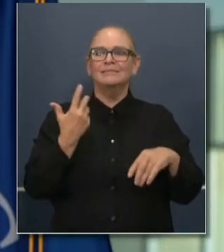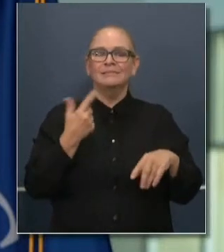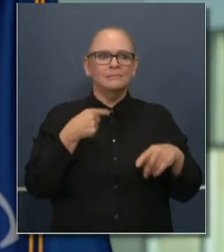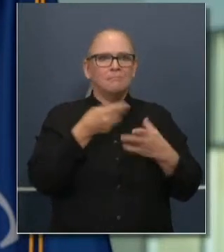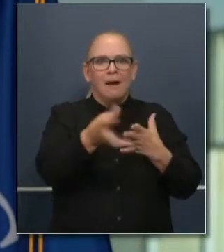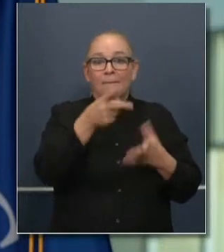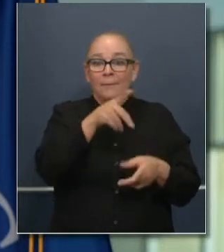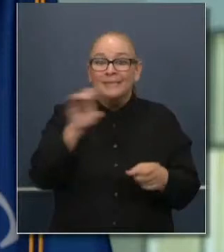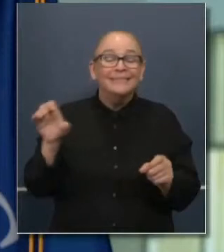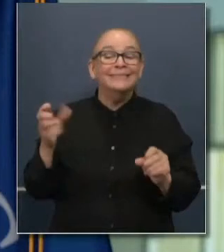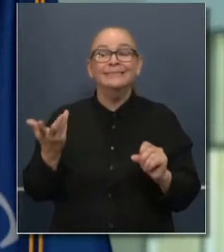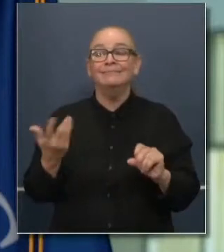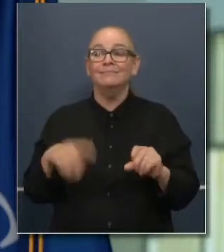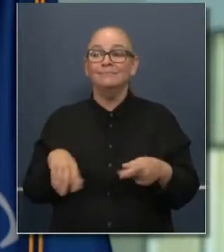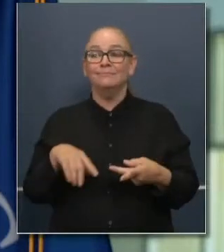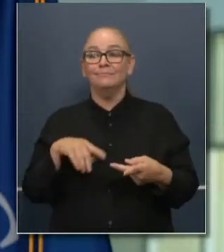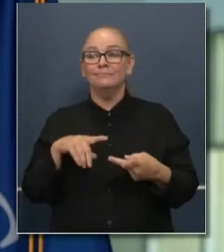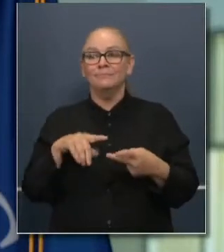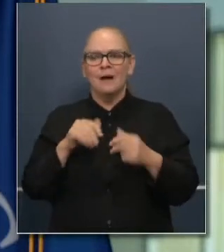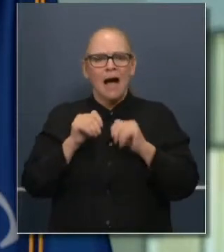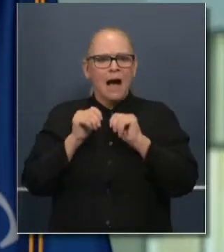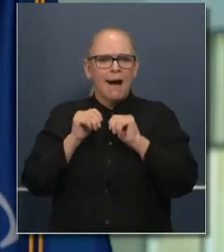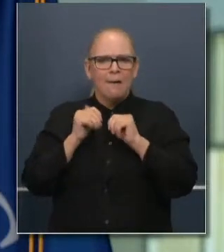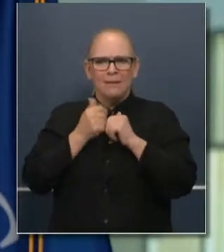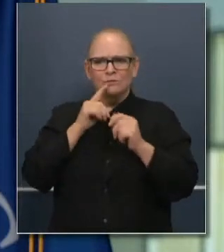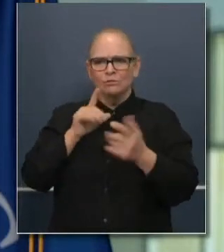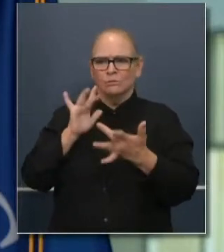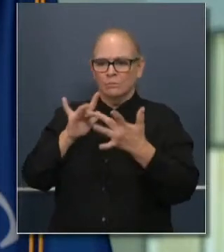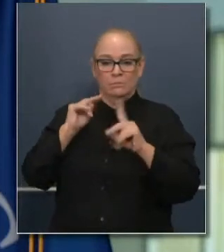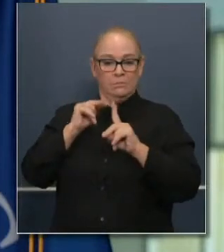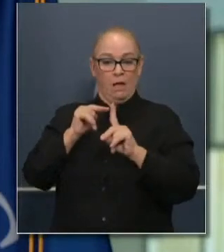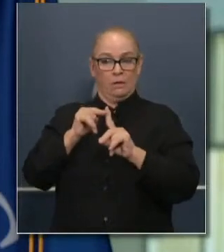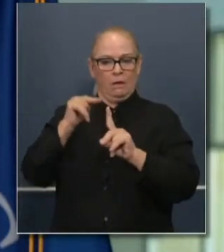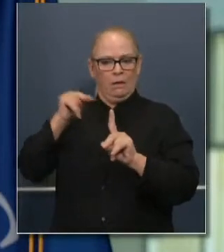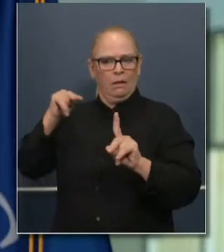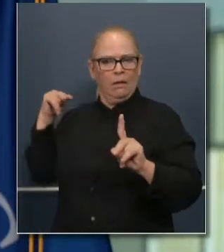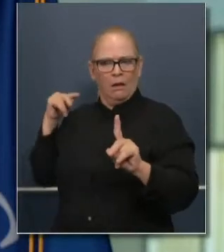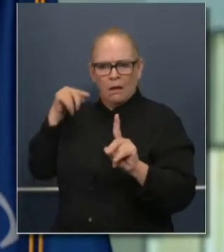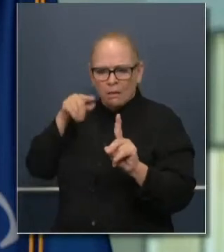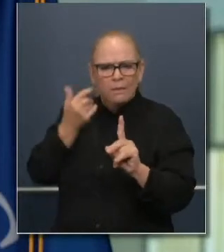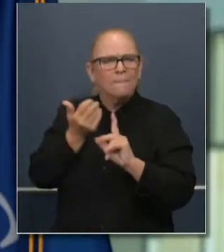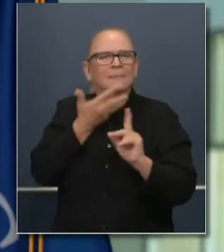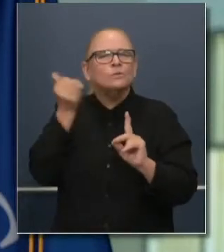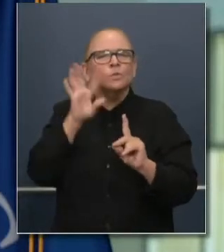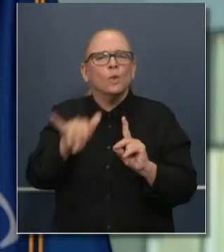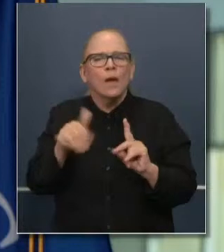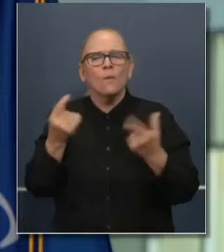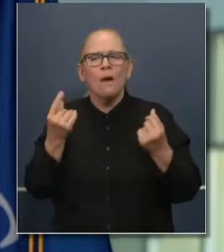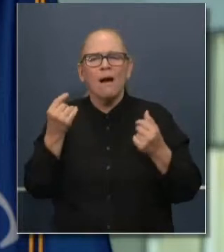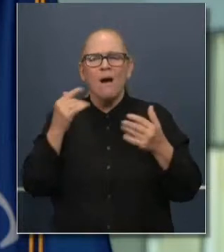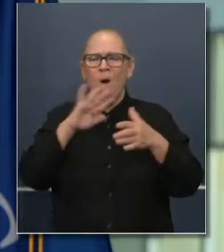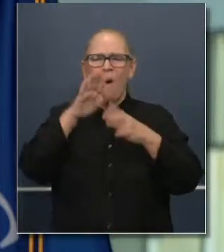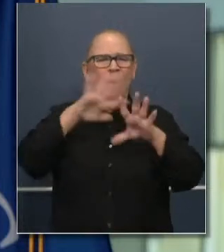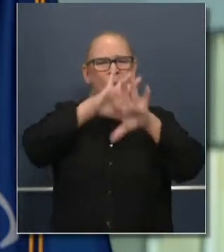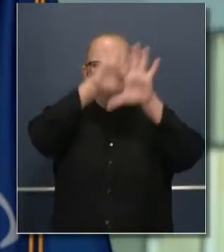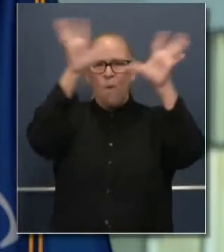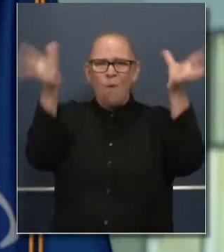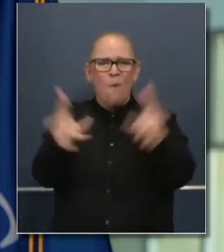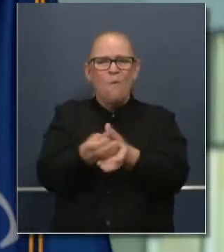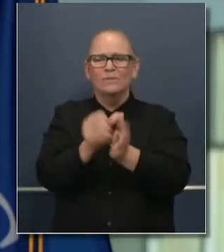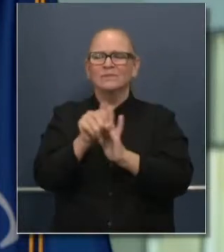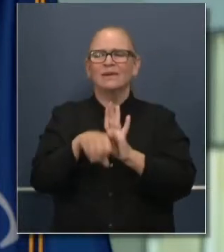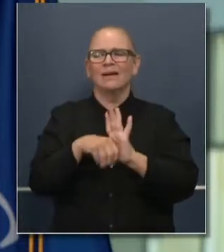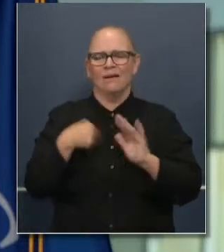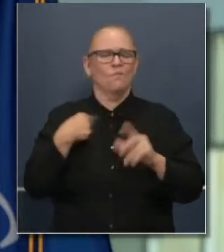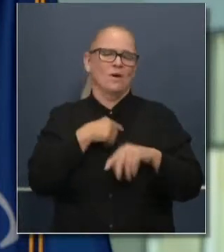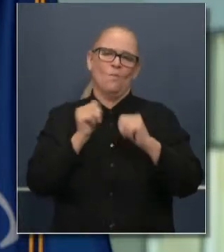tracing, and the like. And so across the spectrum, we've been able to resource one another, pick the